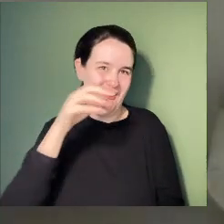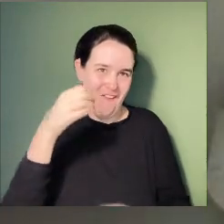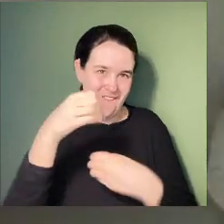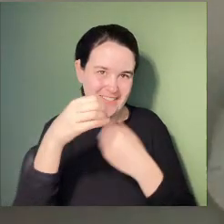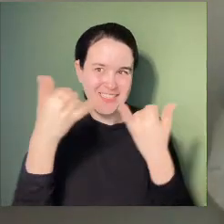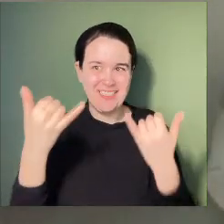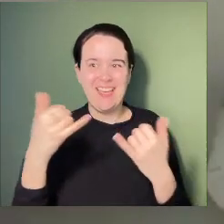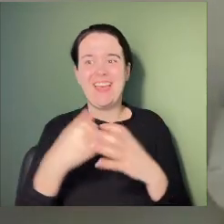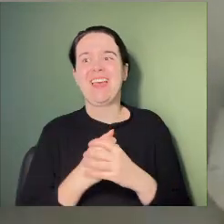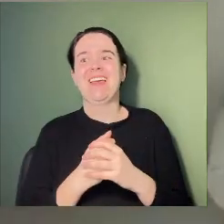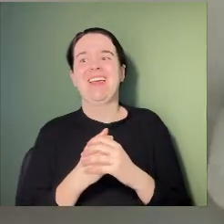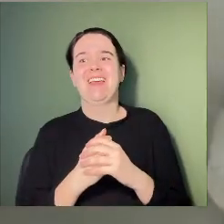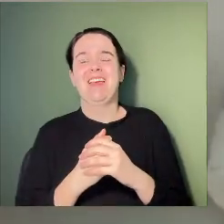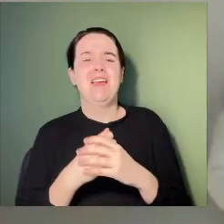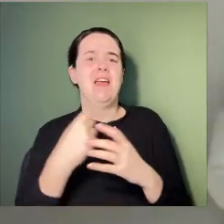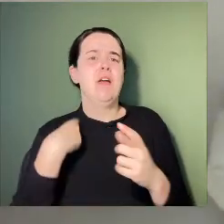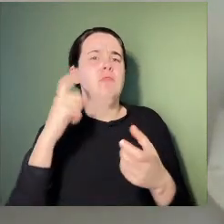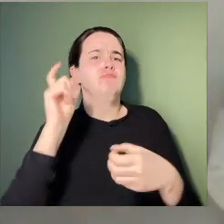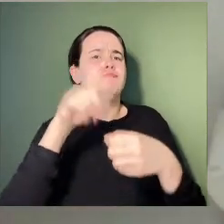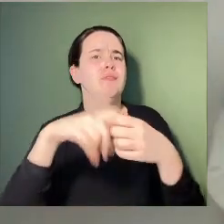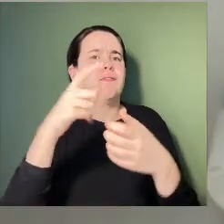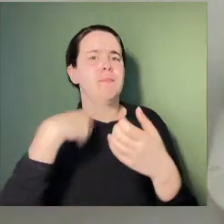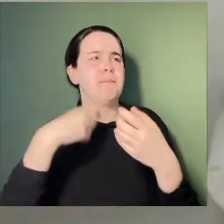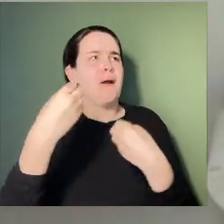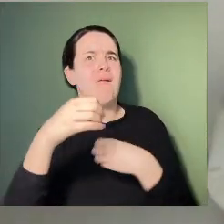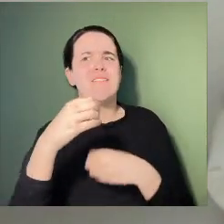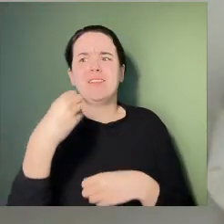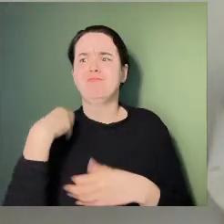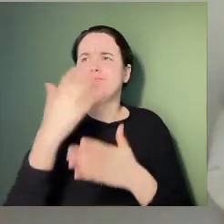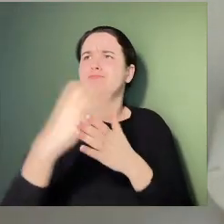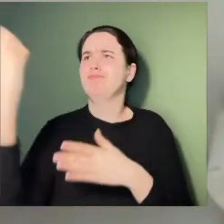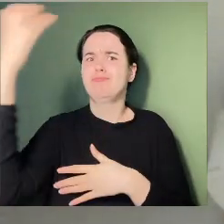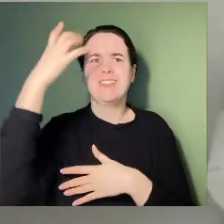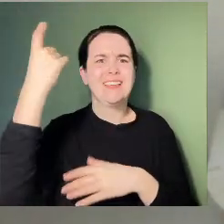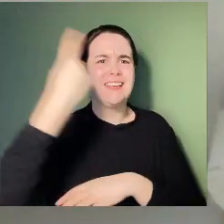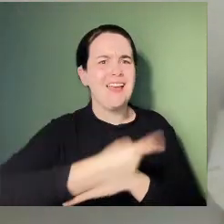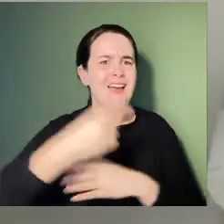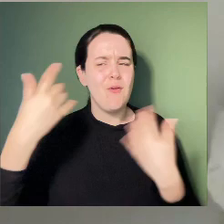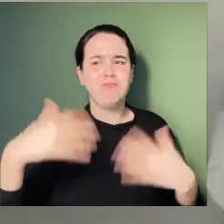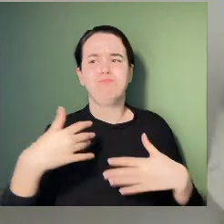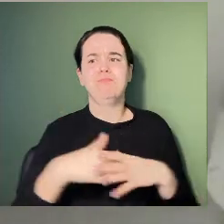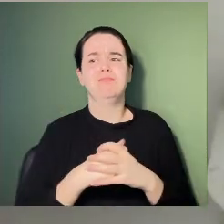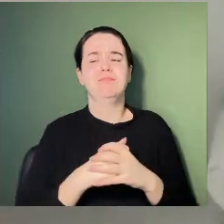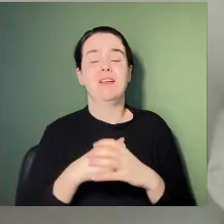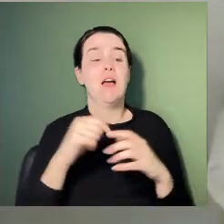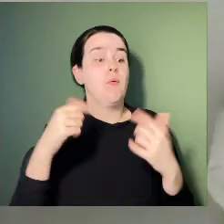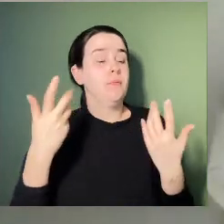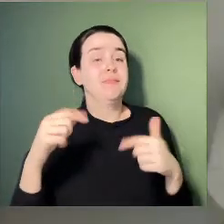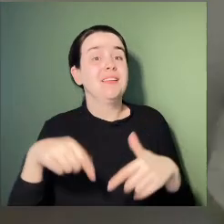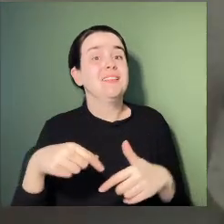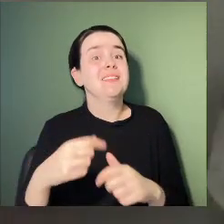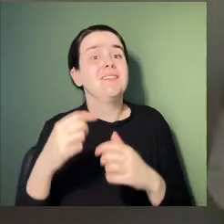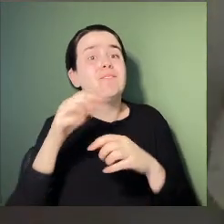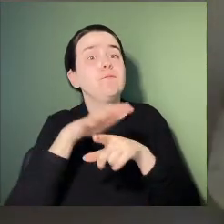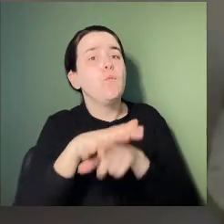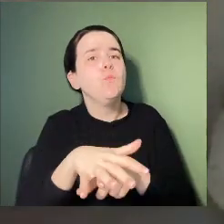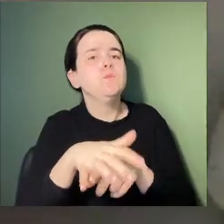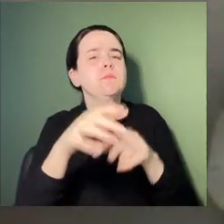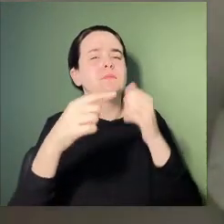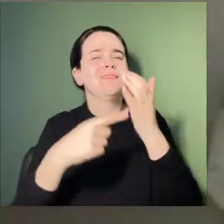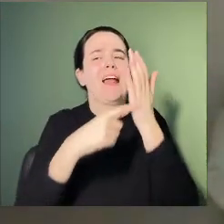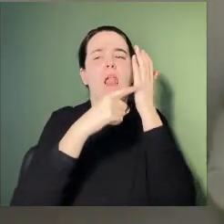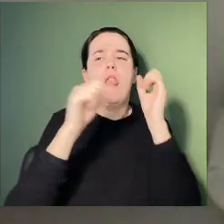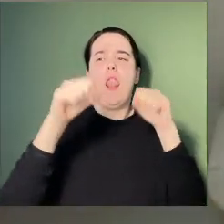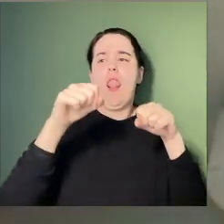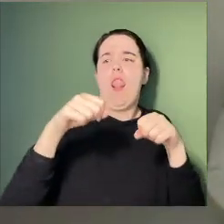office. It's a sunny day and I'm happy to be here. The influence of technology on democratic election